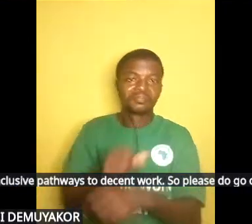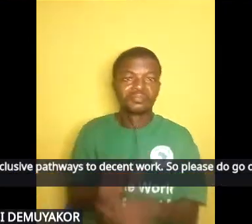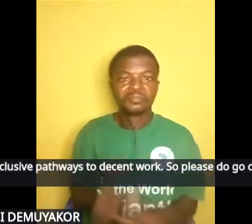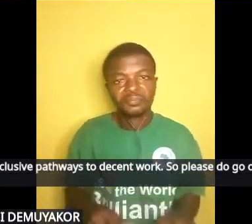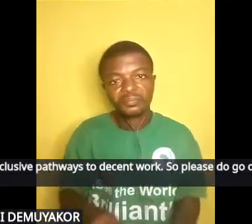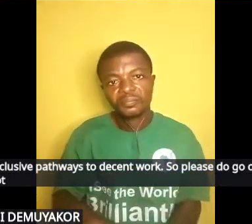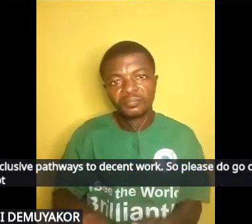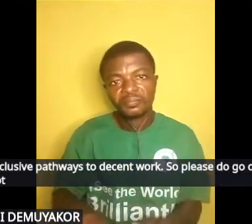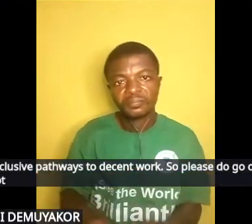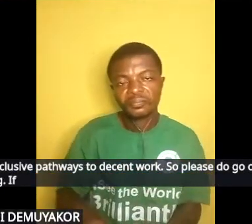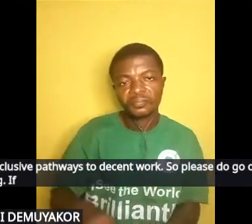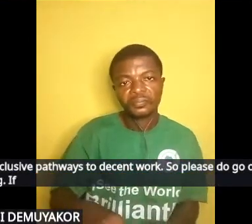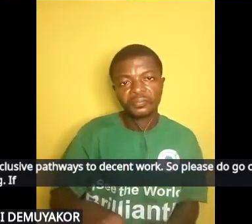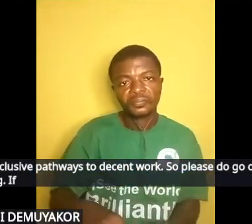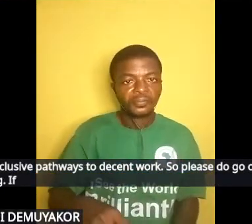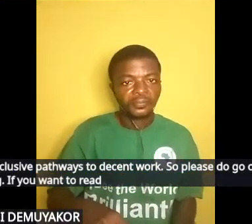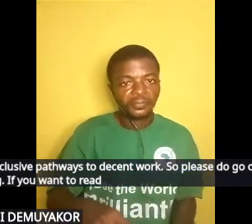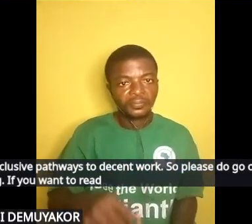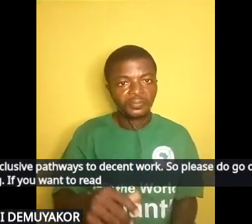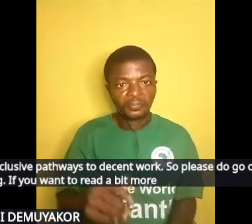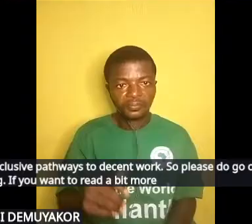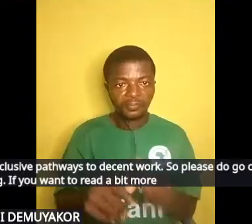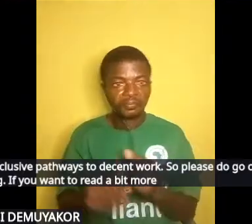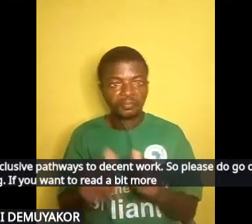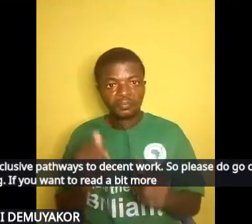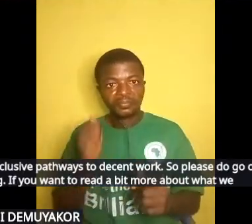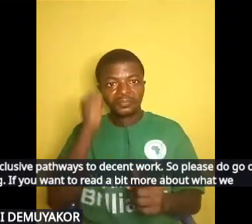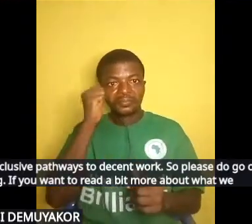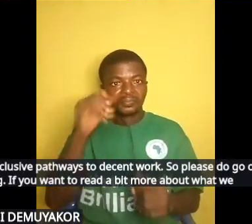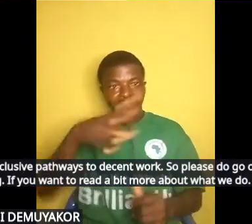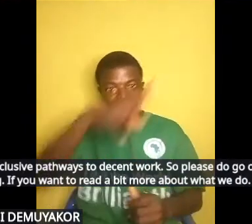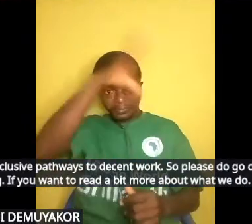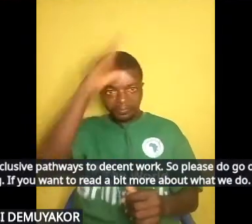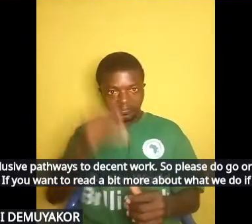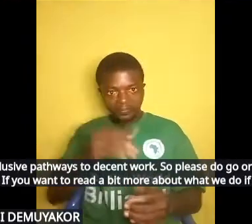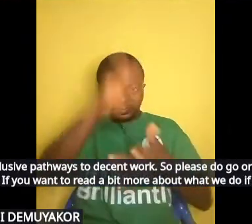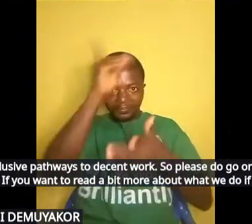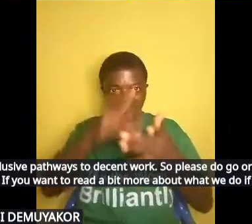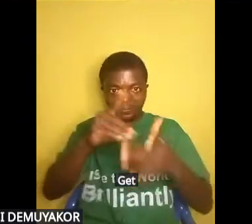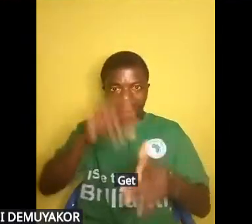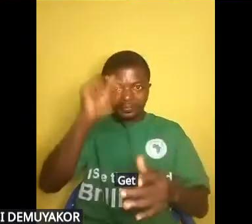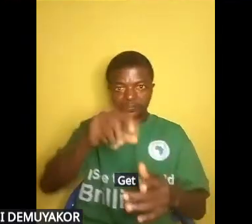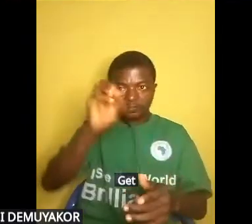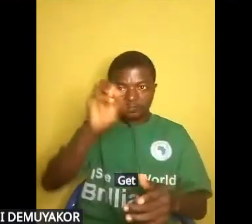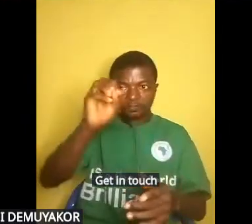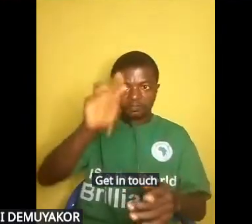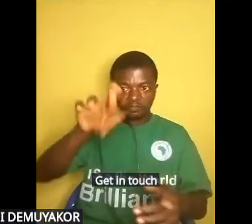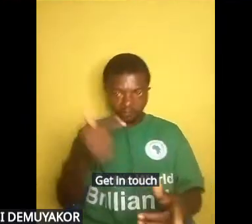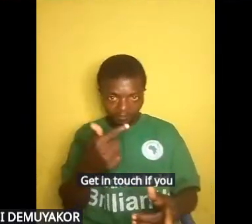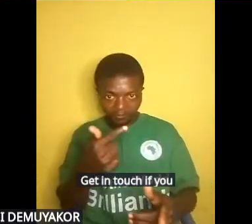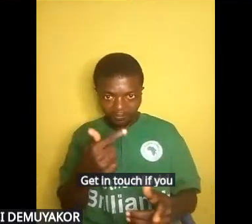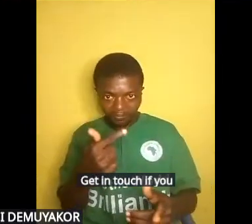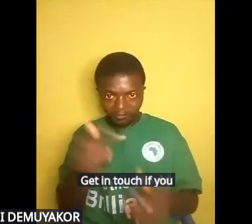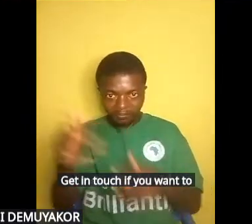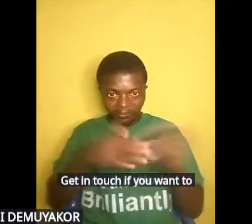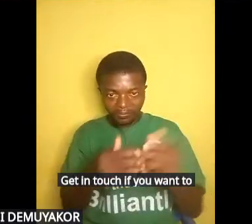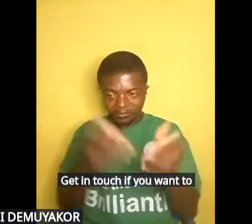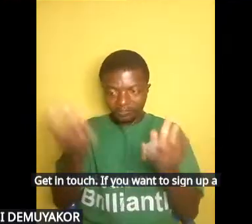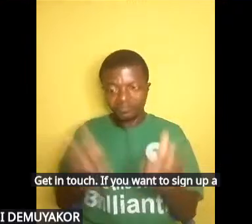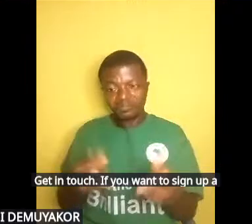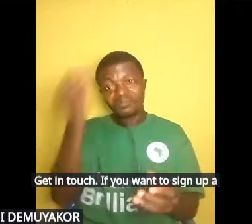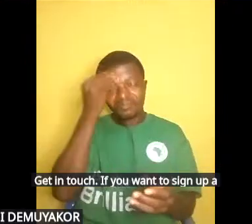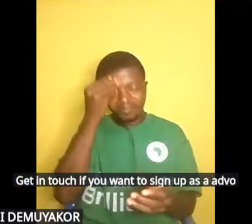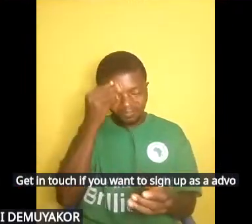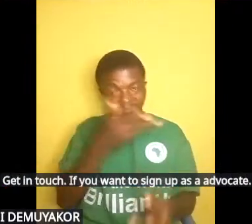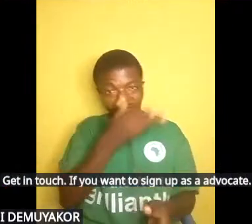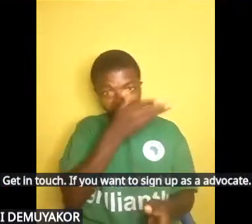africadyslexia.org if you want to read a bit more about what we do, if you want to get in touch, if you want to sign up as an